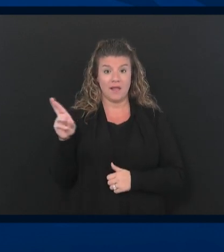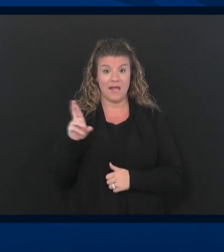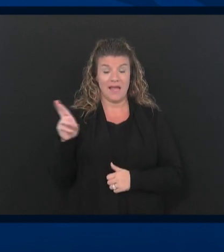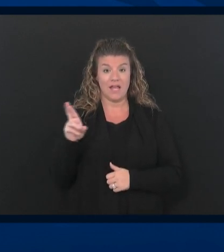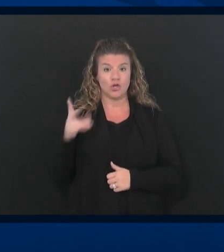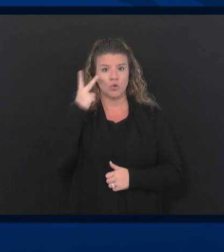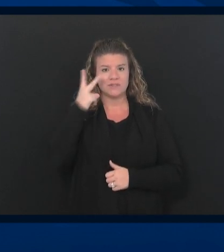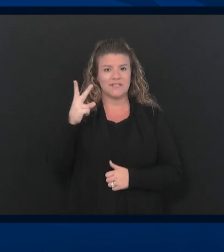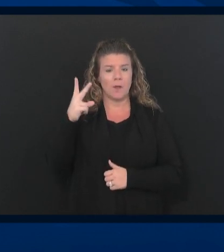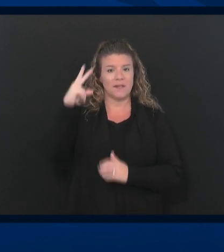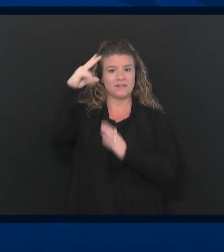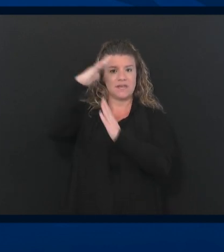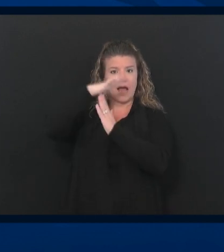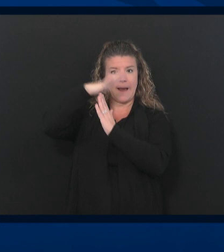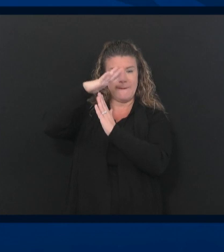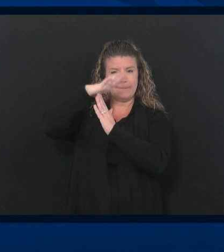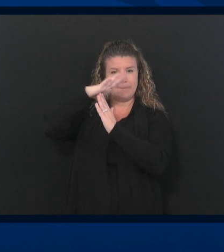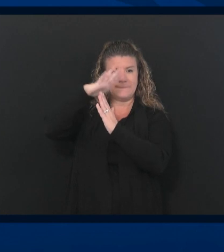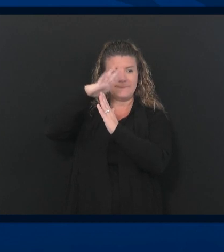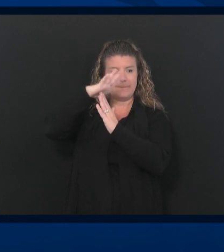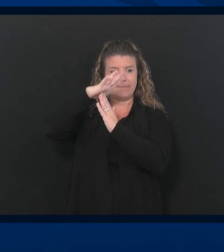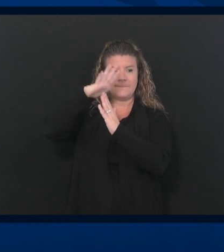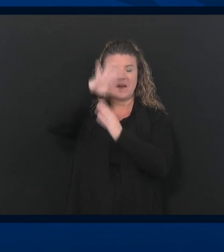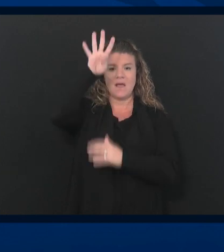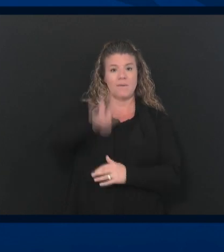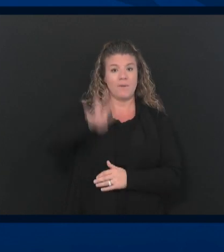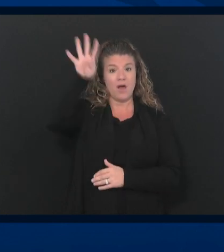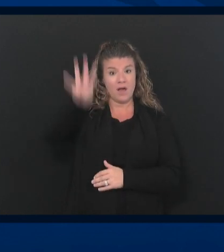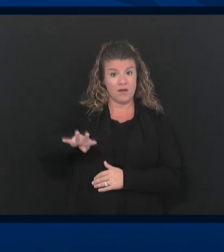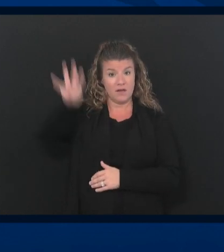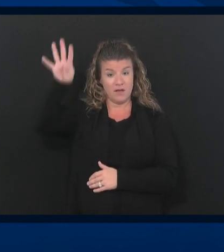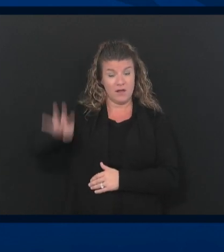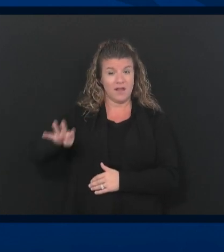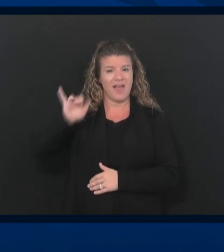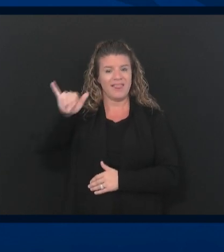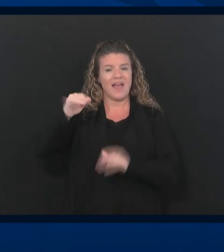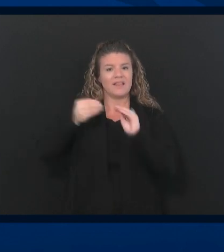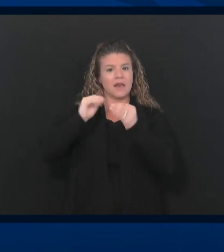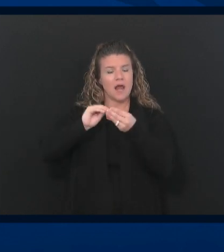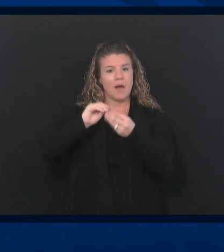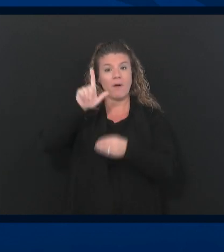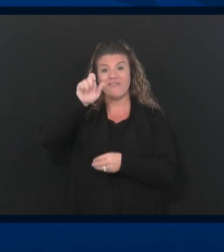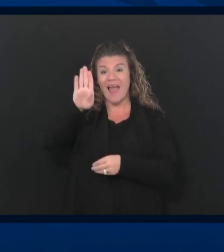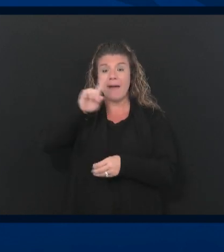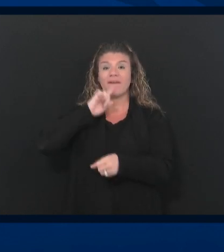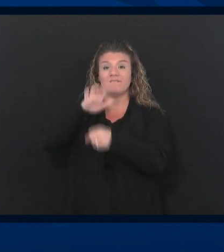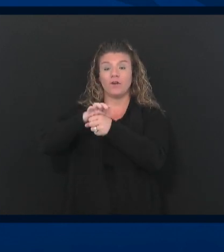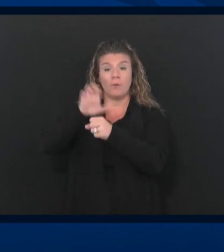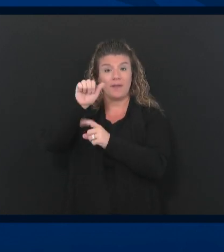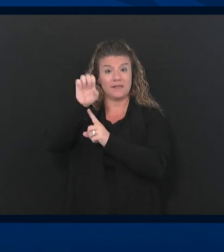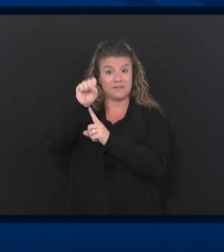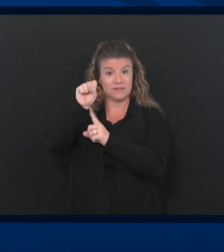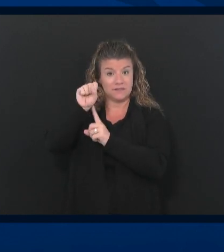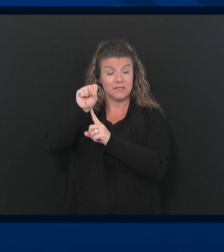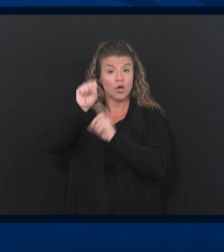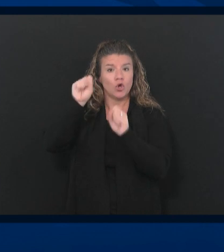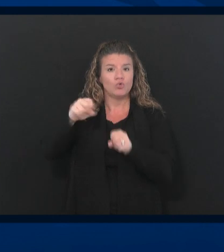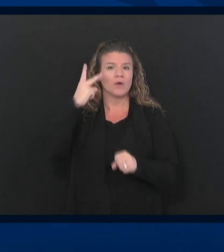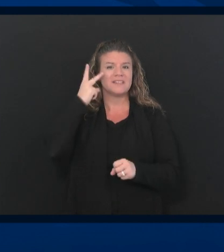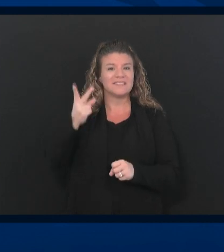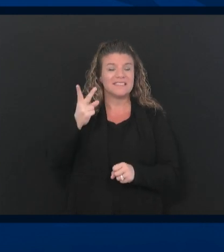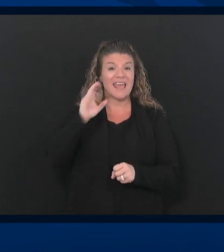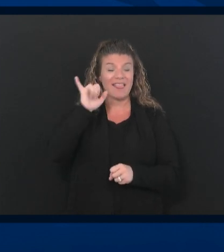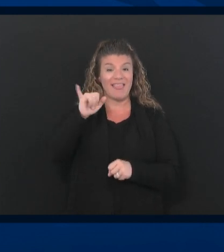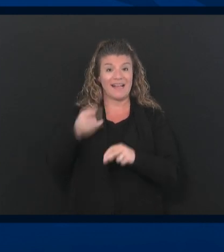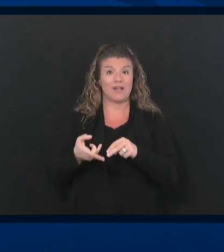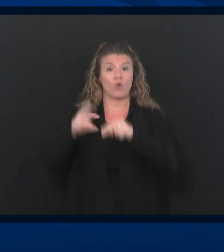the top, this is the kind of the cumulative number of laboratory confirmed cases. And you can see that that is